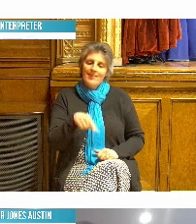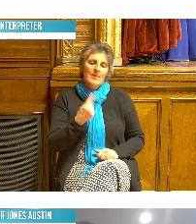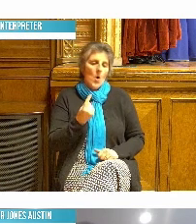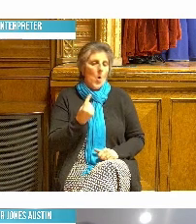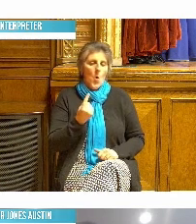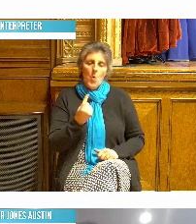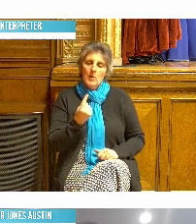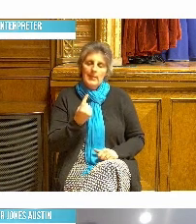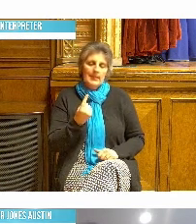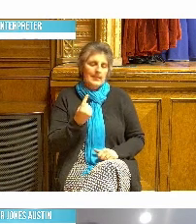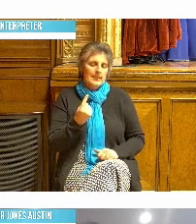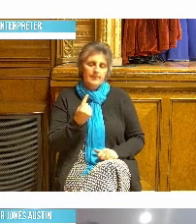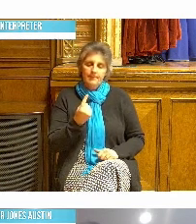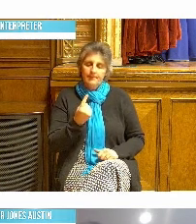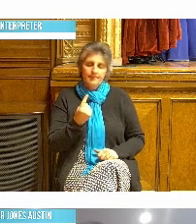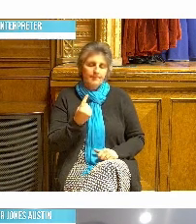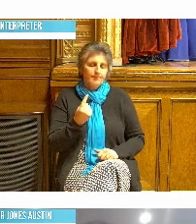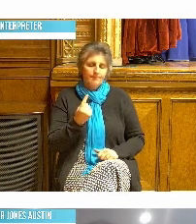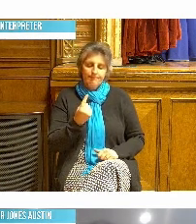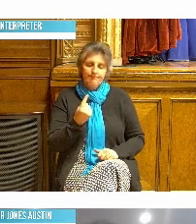only